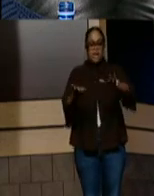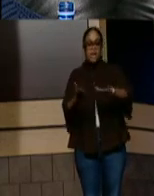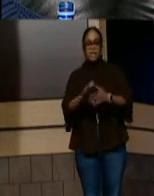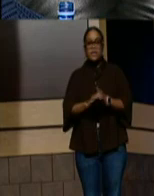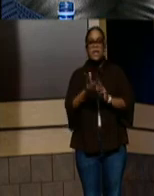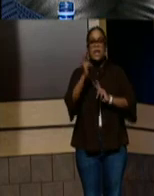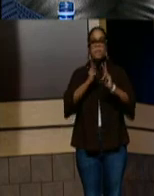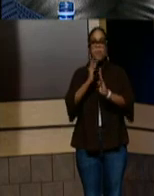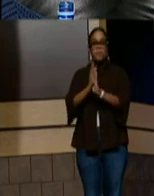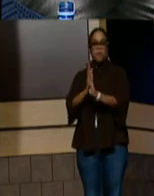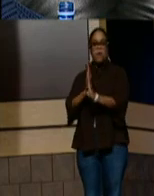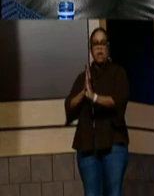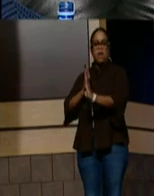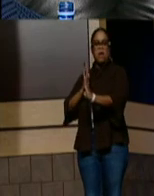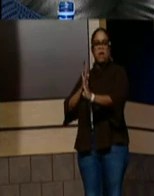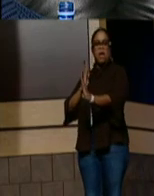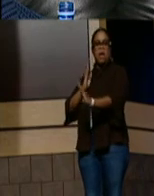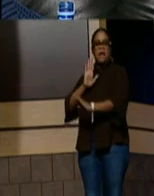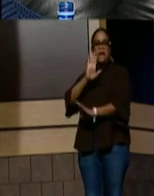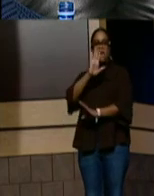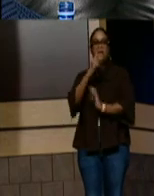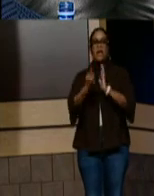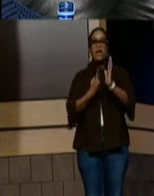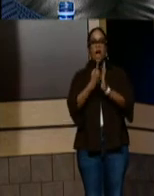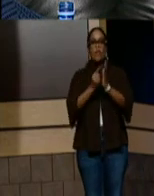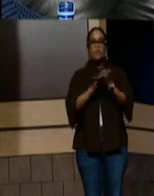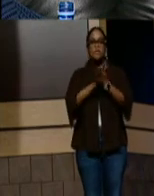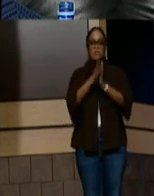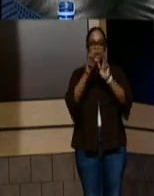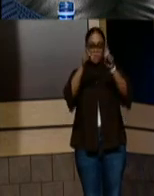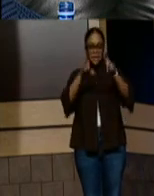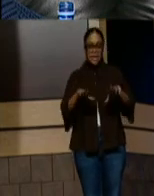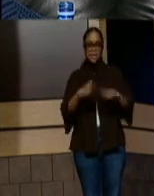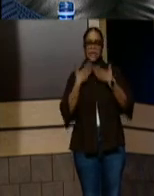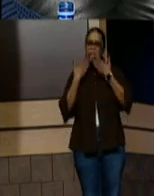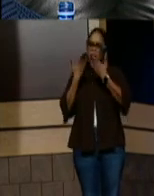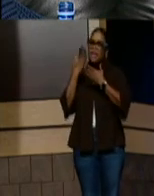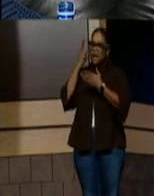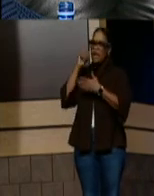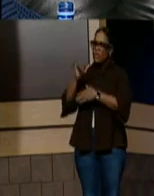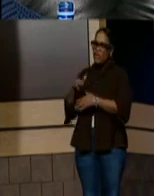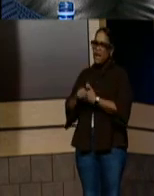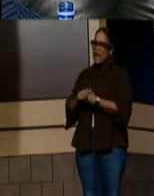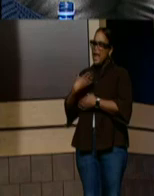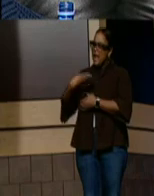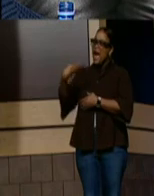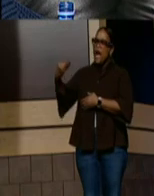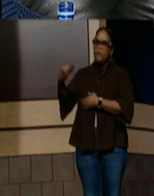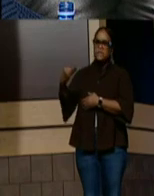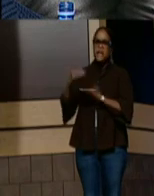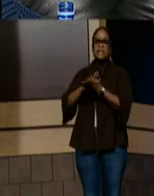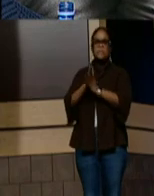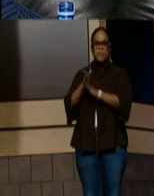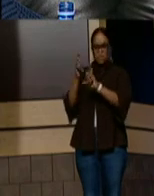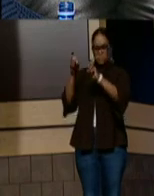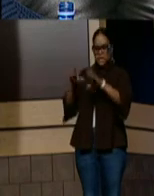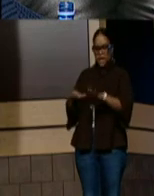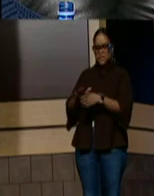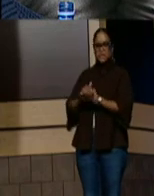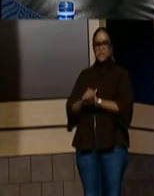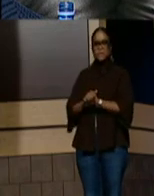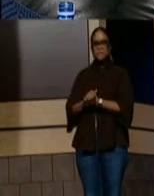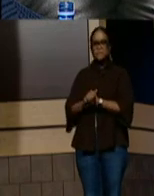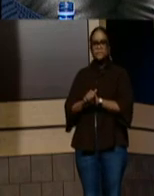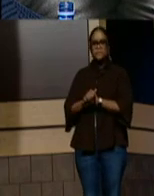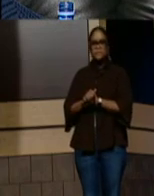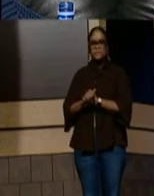up 5 hours to get tested. Thank God for that. 5 hours outside to get tested, it's not because they're going to